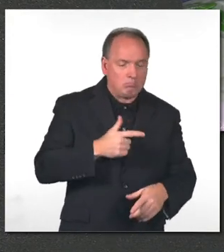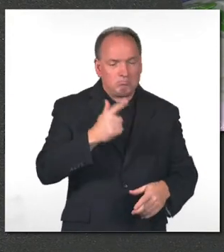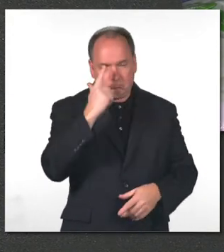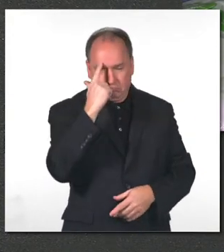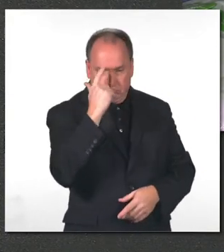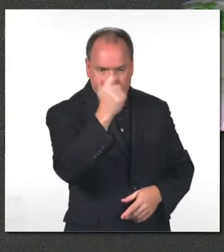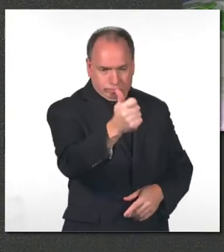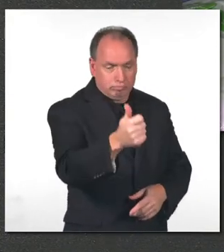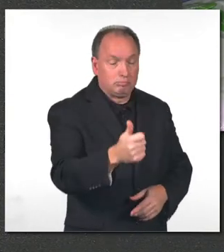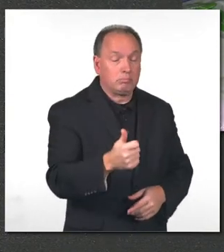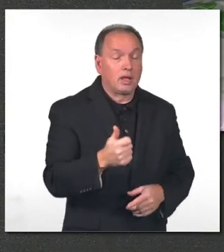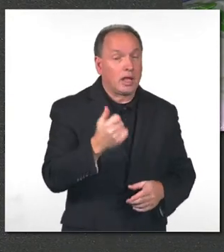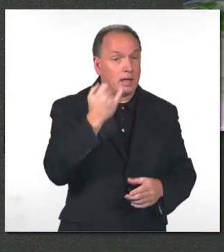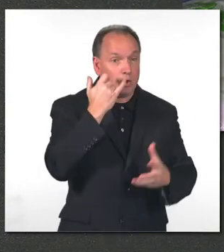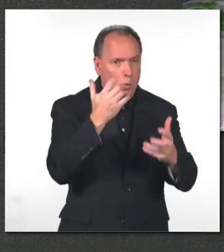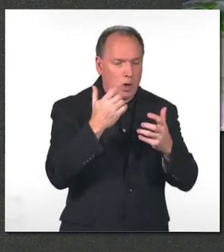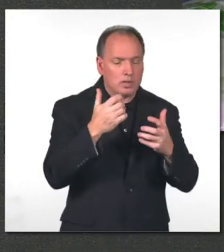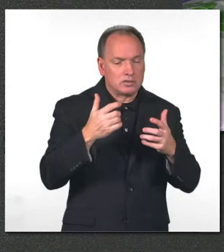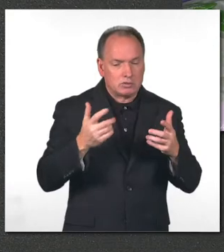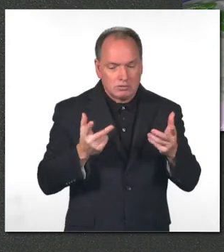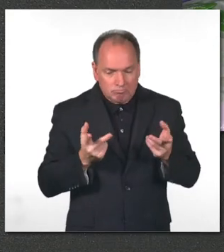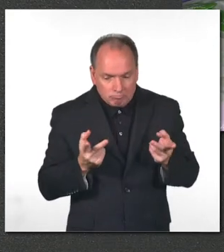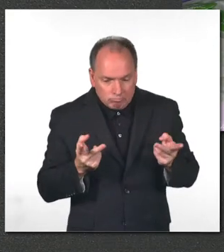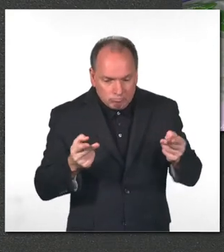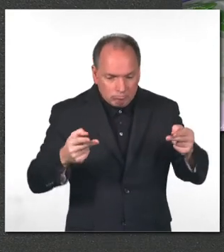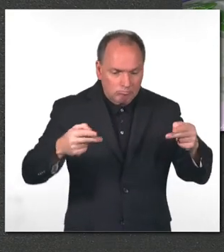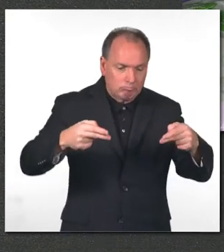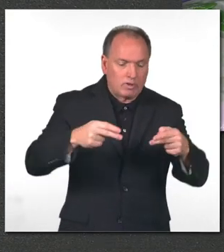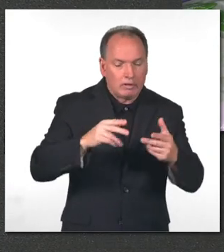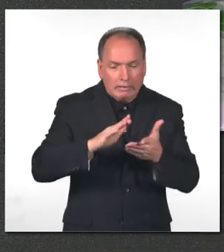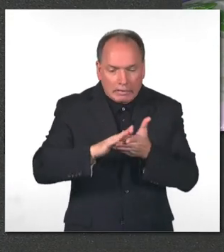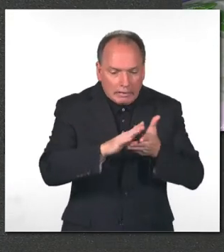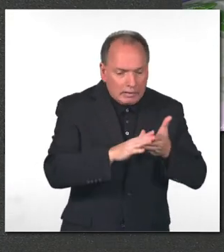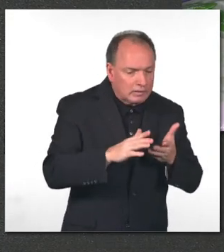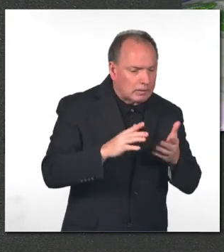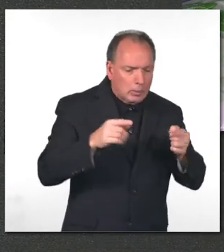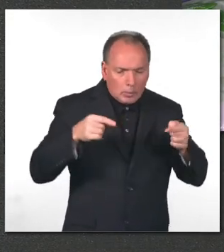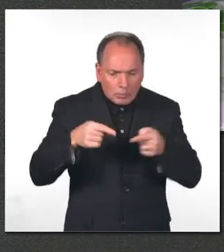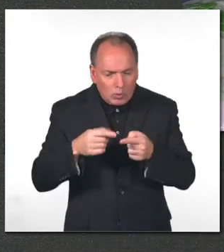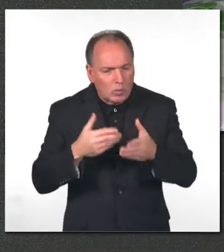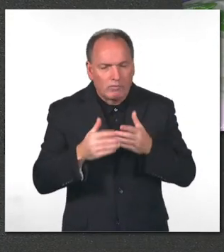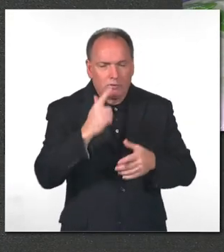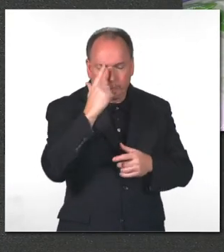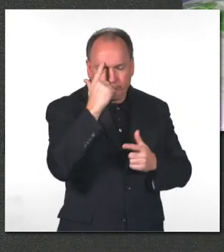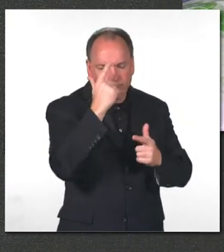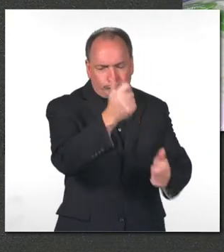It's up to you. And if you want to round the edges, you can, or you can make them pointed, however you want to do it.